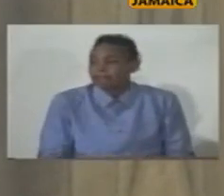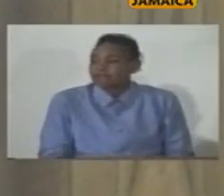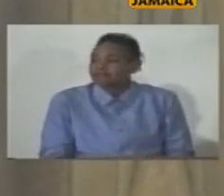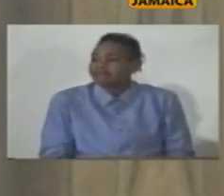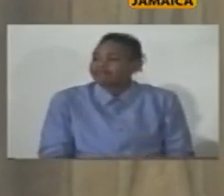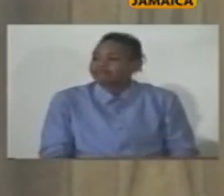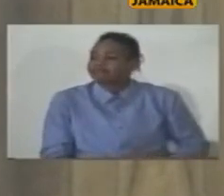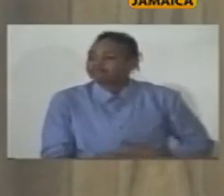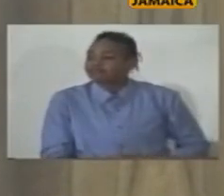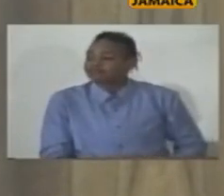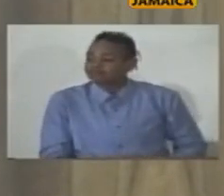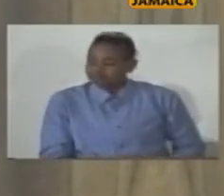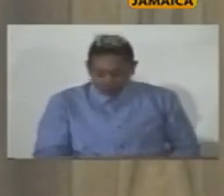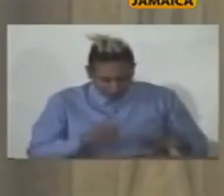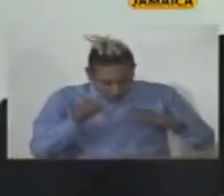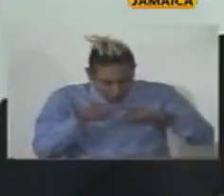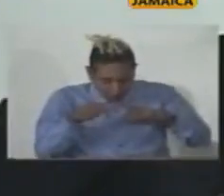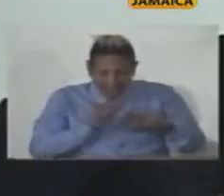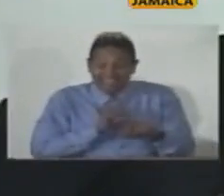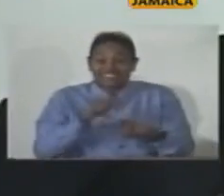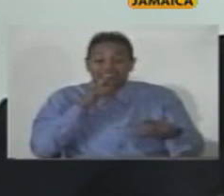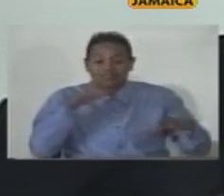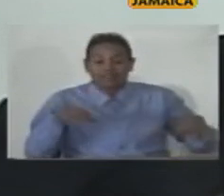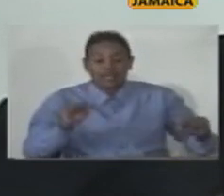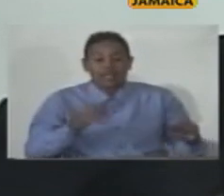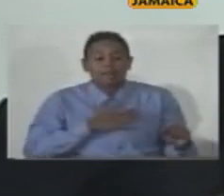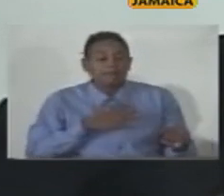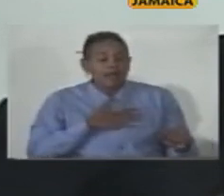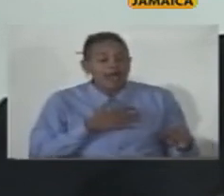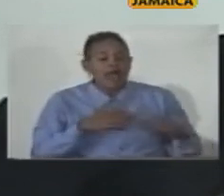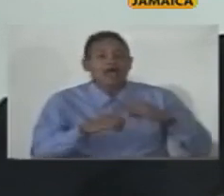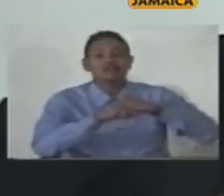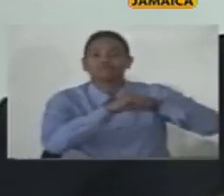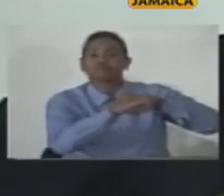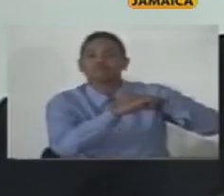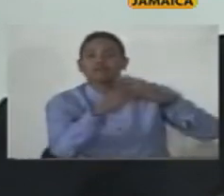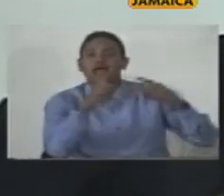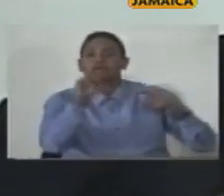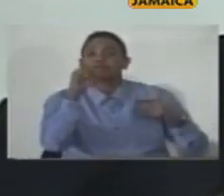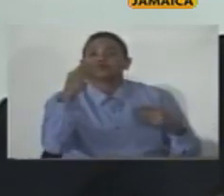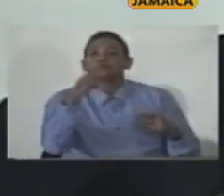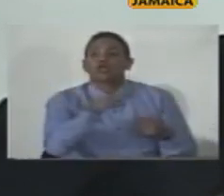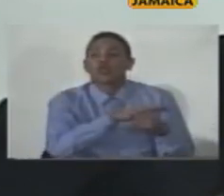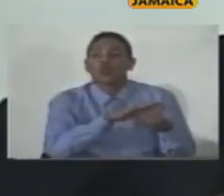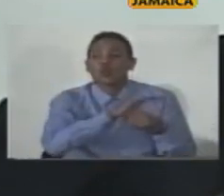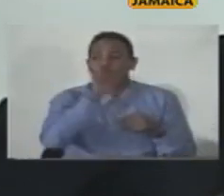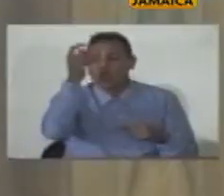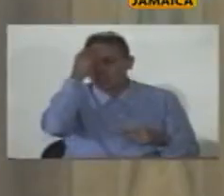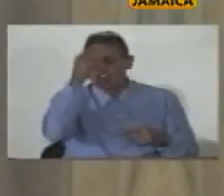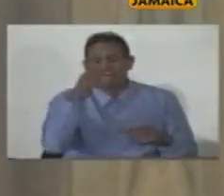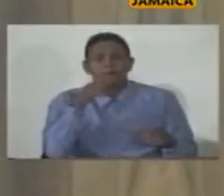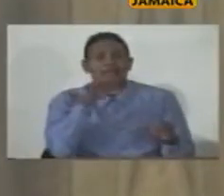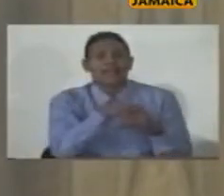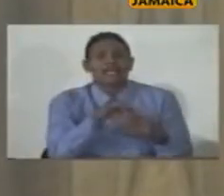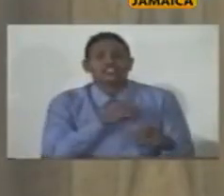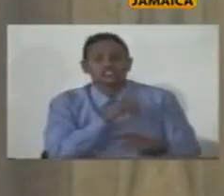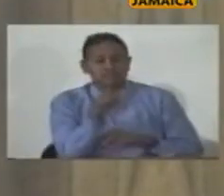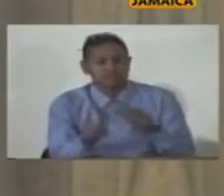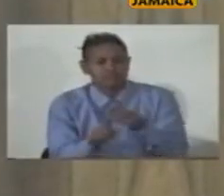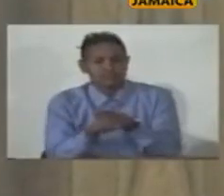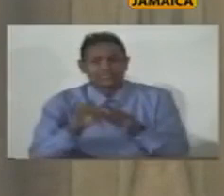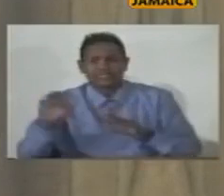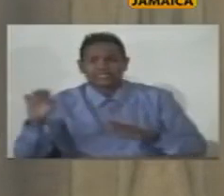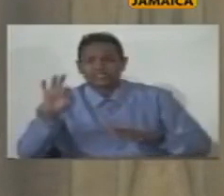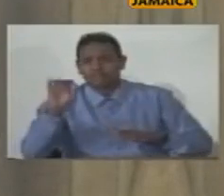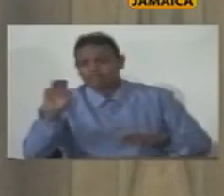Mr. Speaker, when I held my party campaign in the 2016 local government elections, I came upon the East Palm